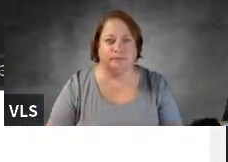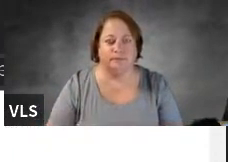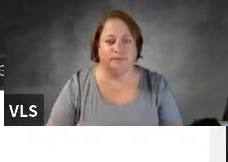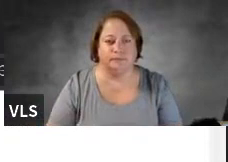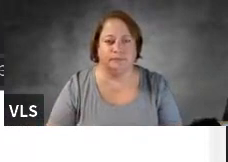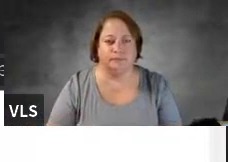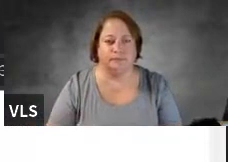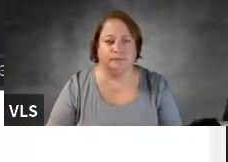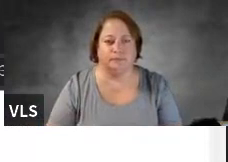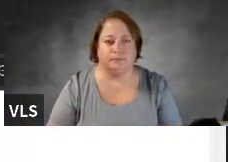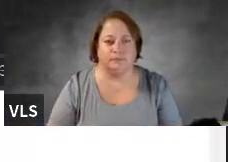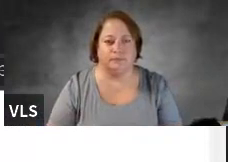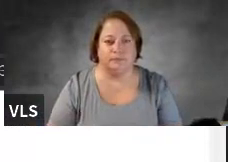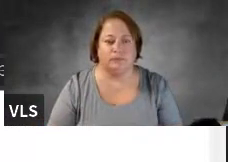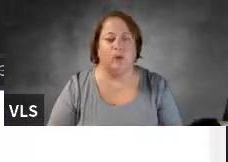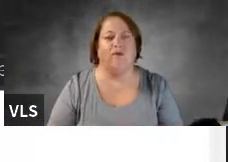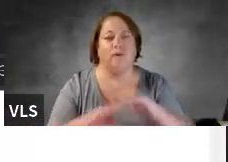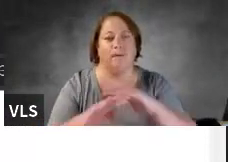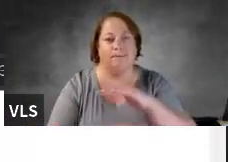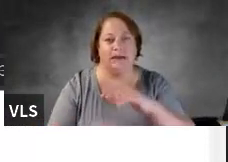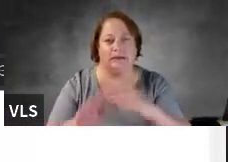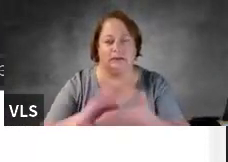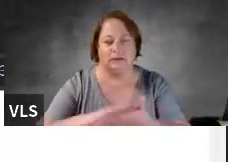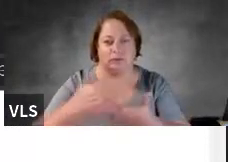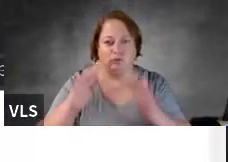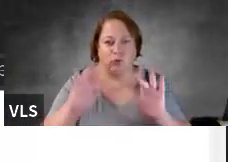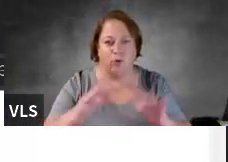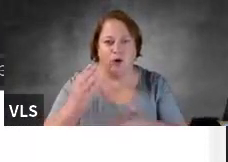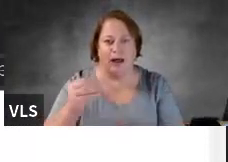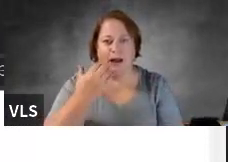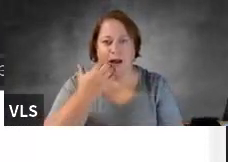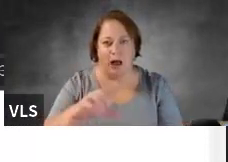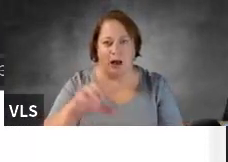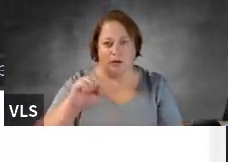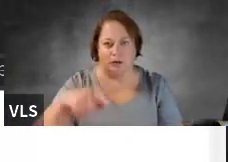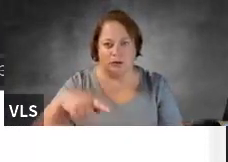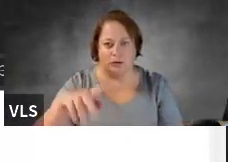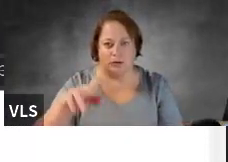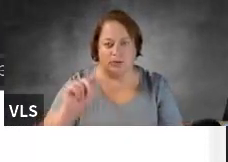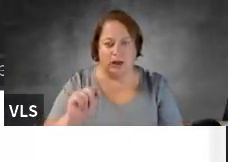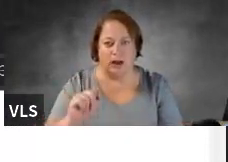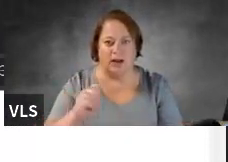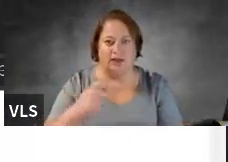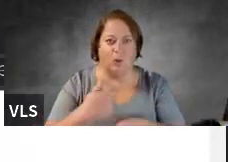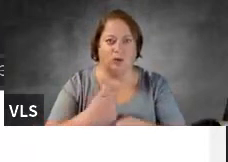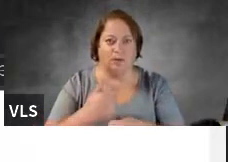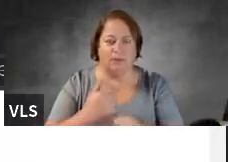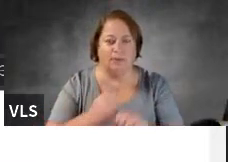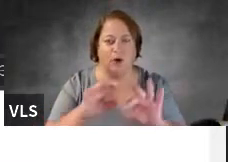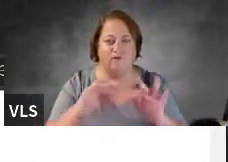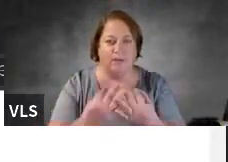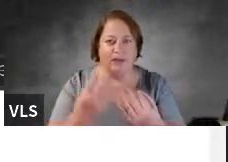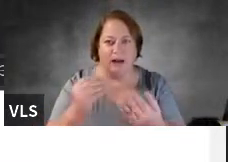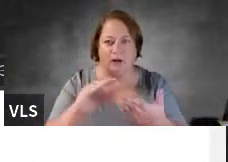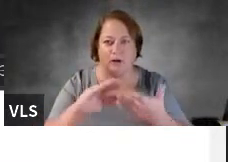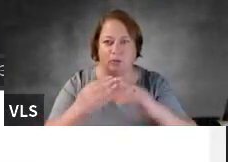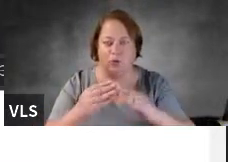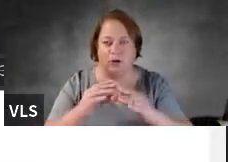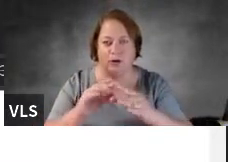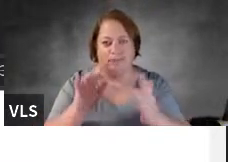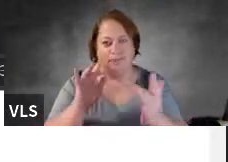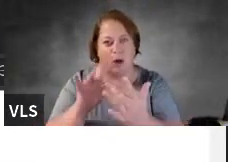we have a basic Chromebook and hotspot that was created by our family and community outreach